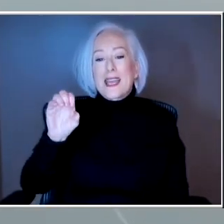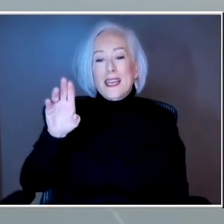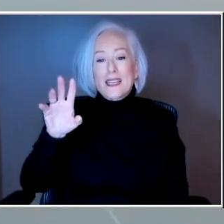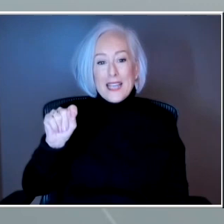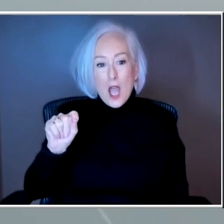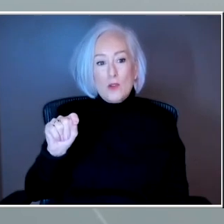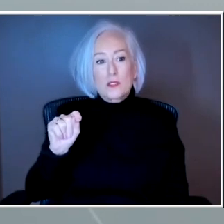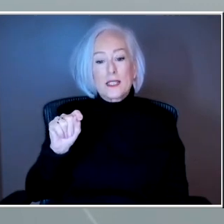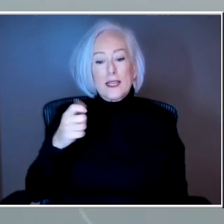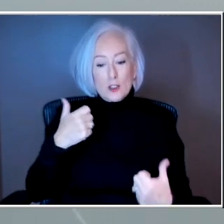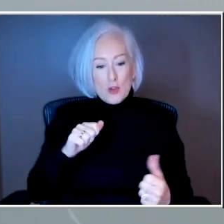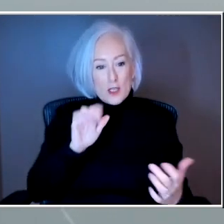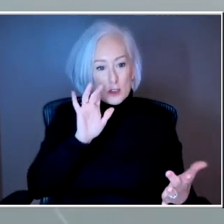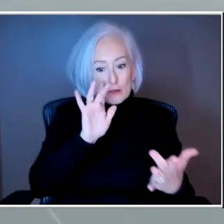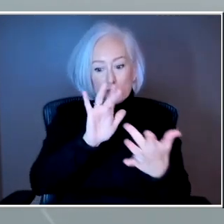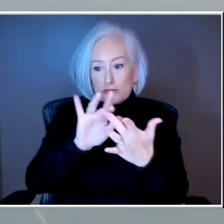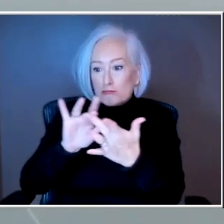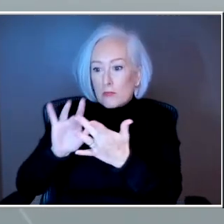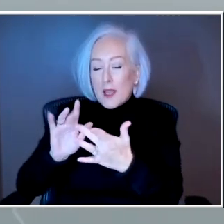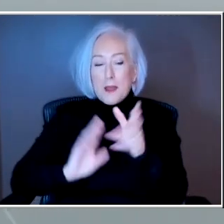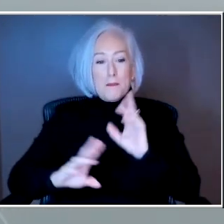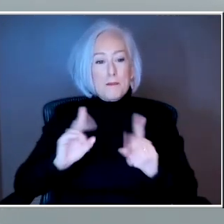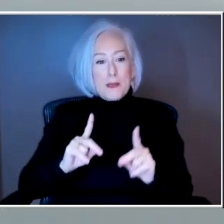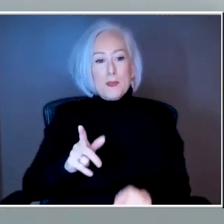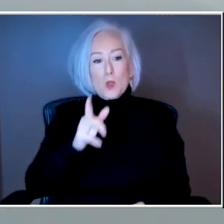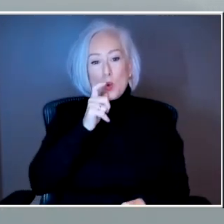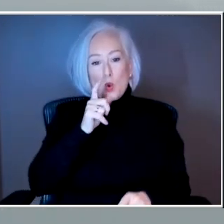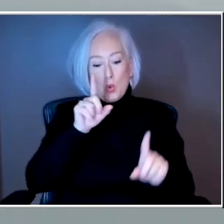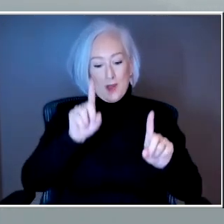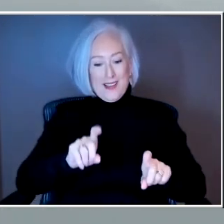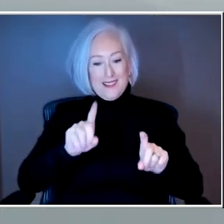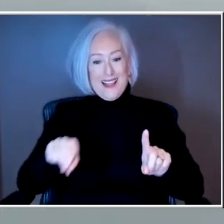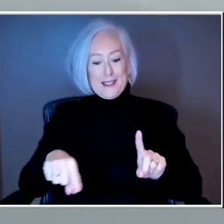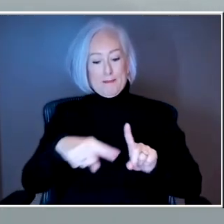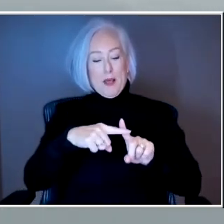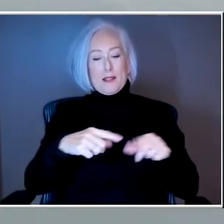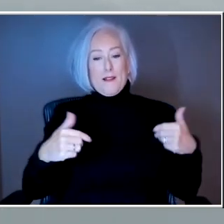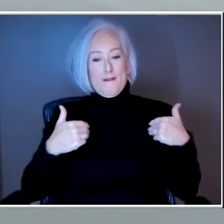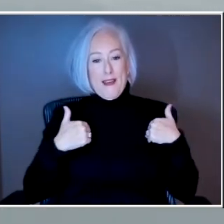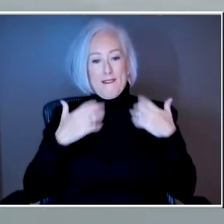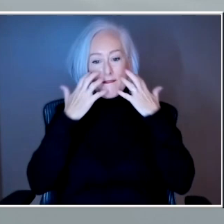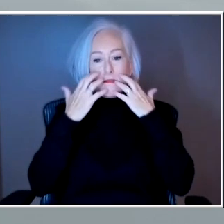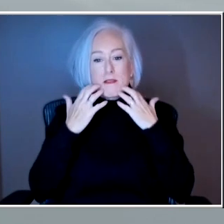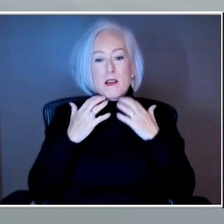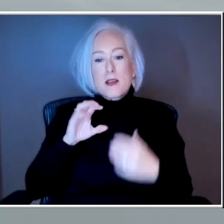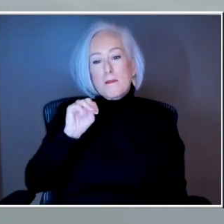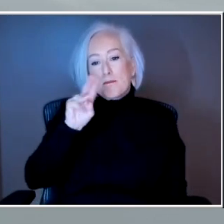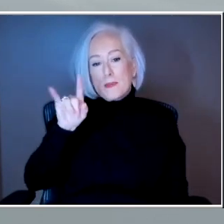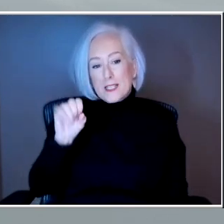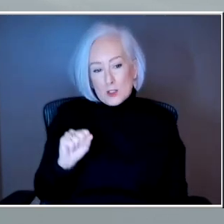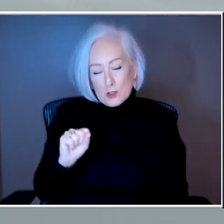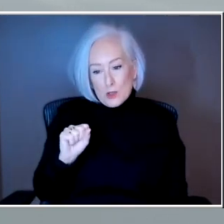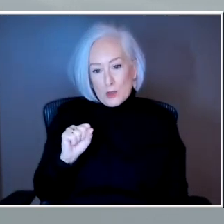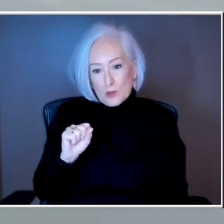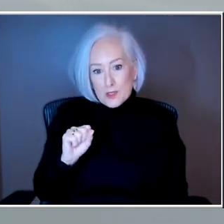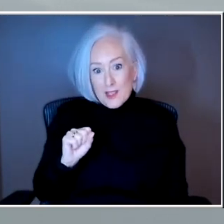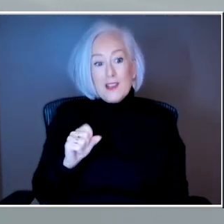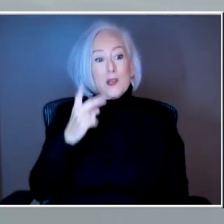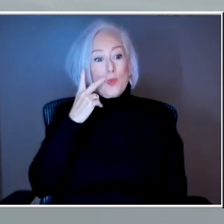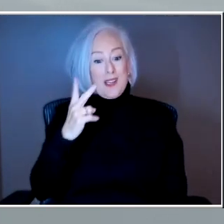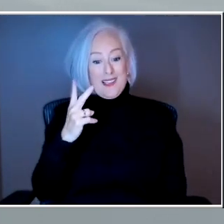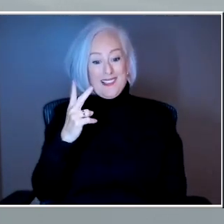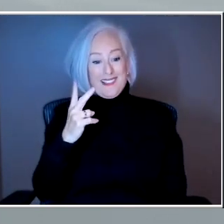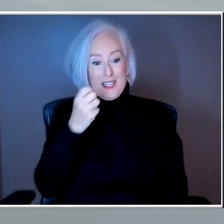contact with a person who tested positive for measles. And currently there are unrelated active outbreaks happening in Philly, New